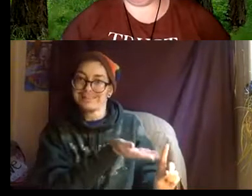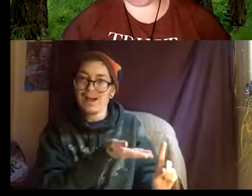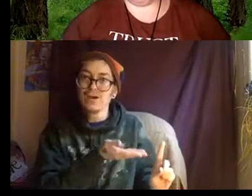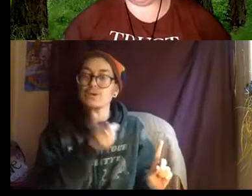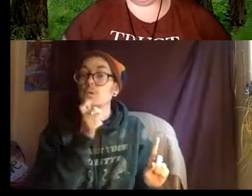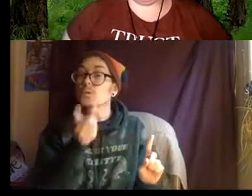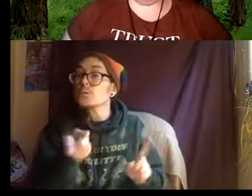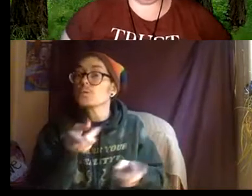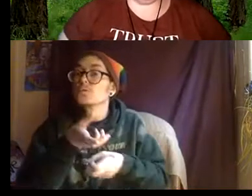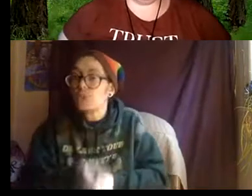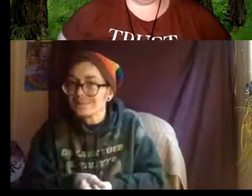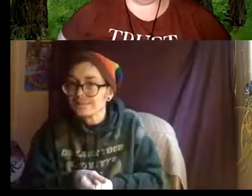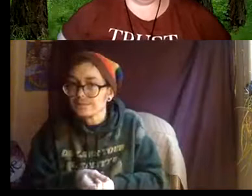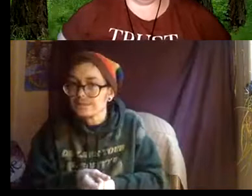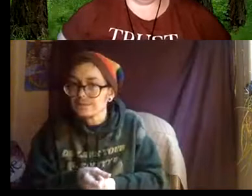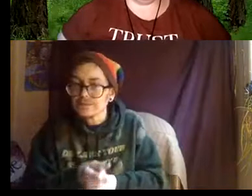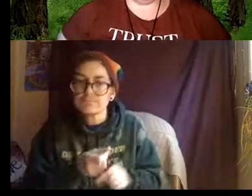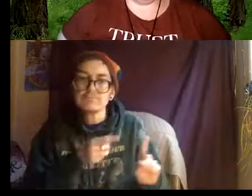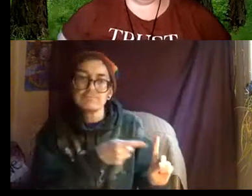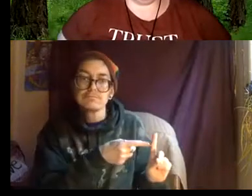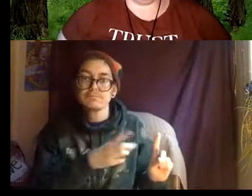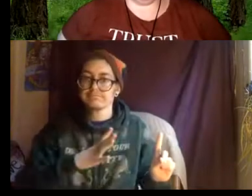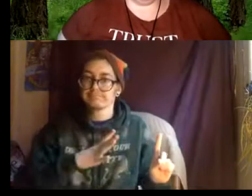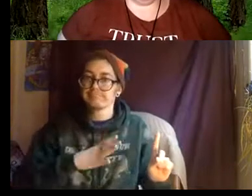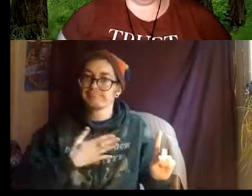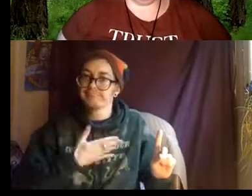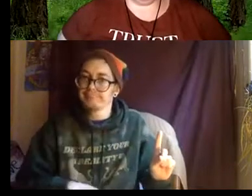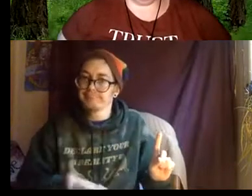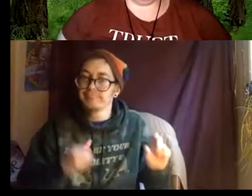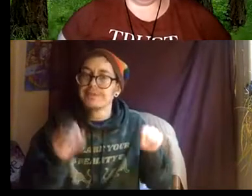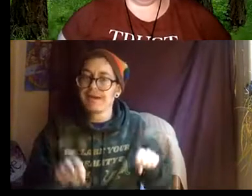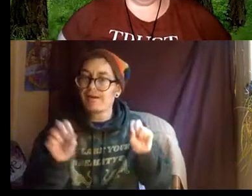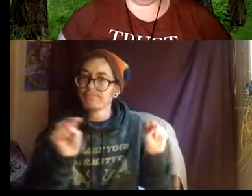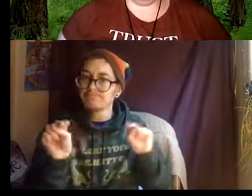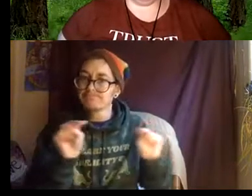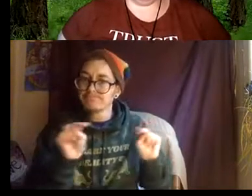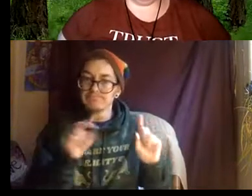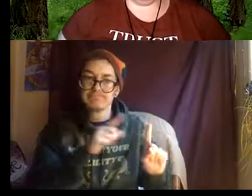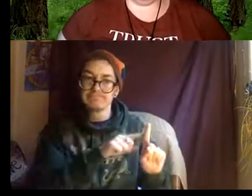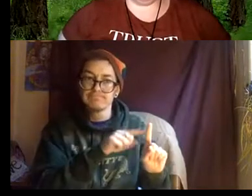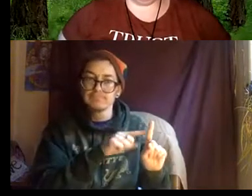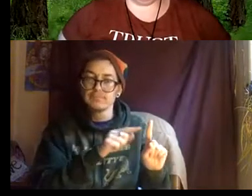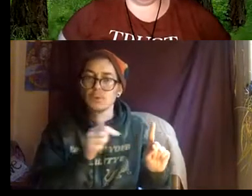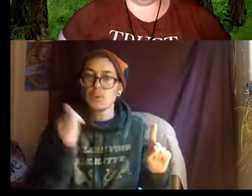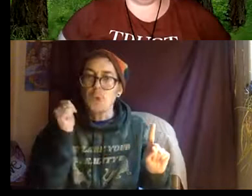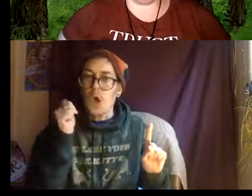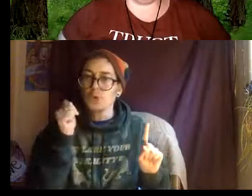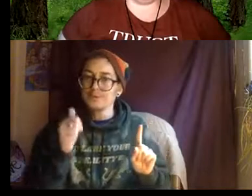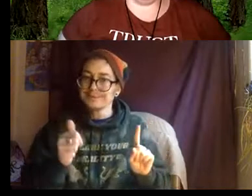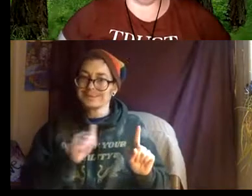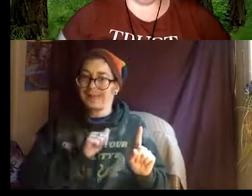need for attention, then he will move on. So you need to identify somebody that you trust, that